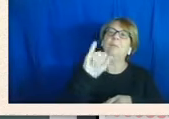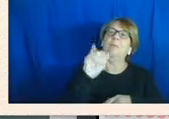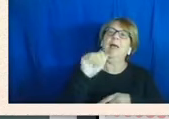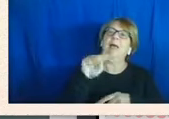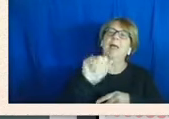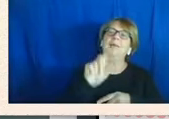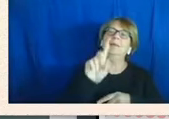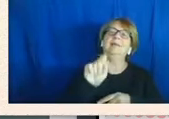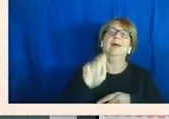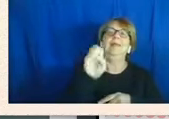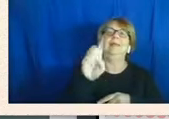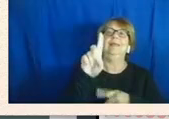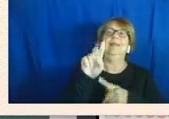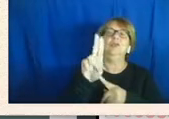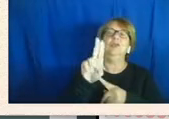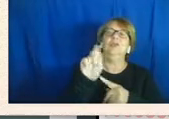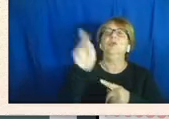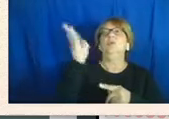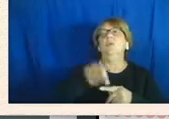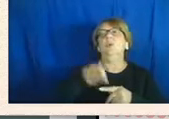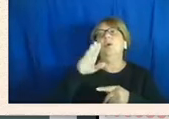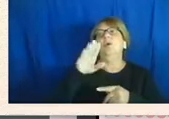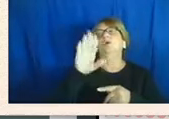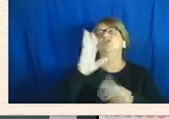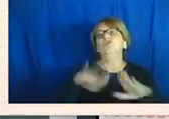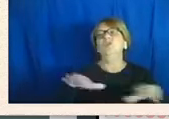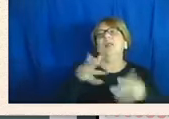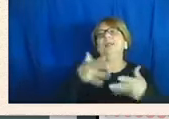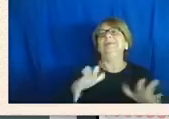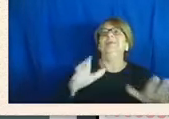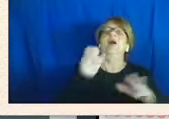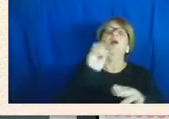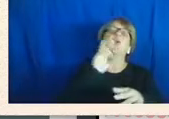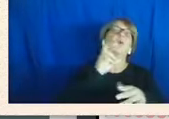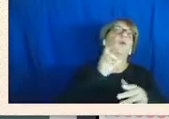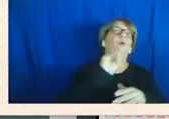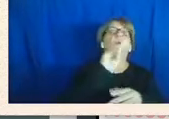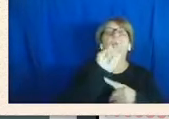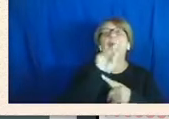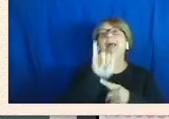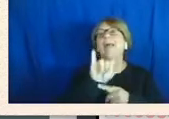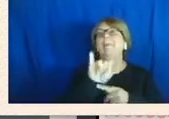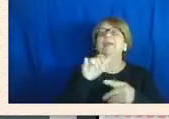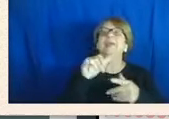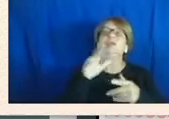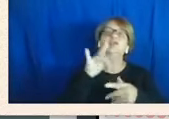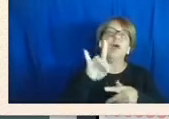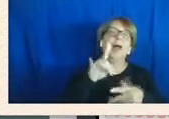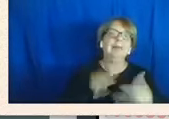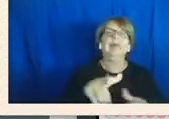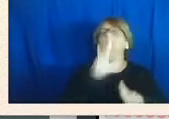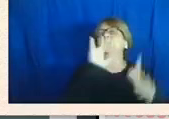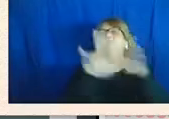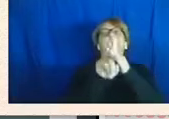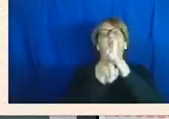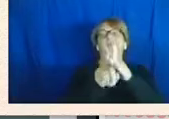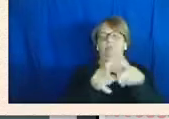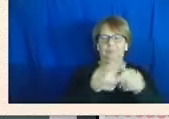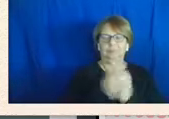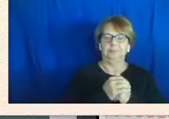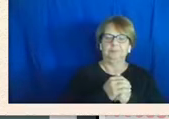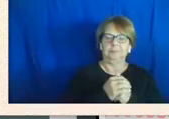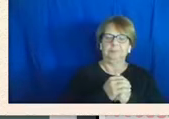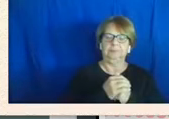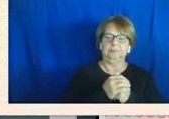www.miami.edu/child anxiety, or if you just put Miami child anxiety into Google, this will come right up. And we are